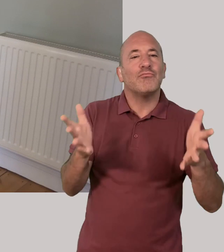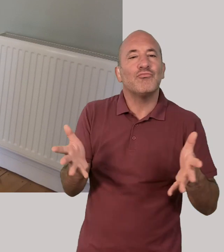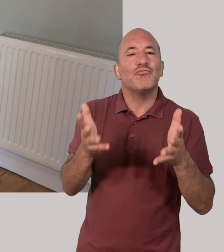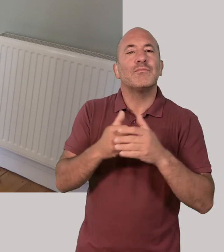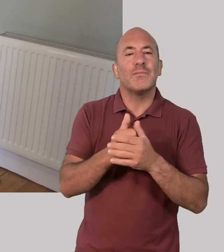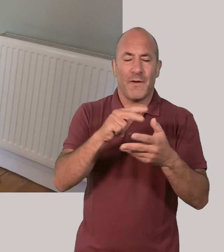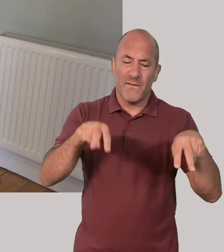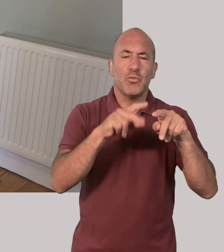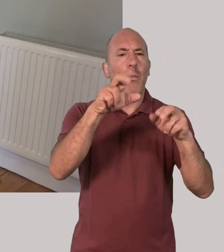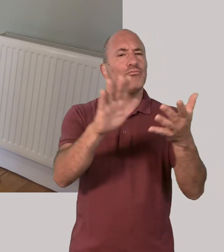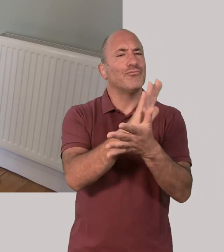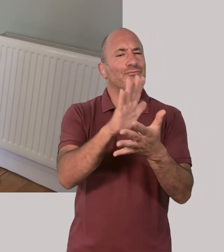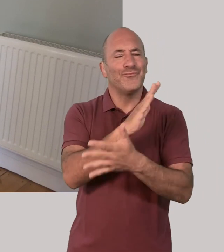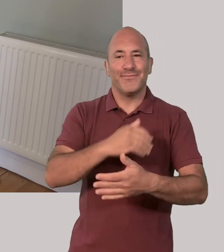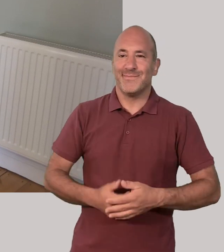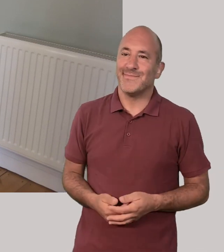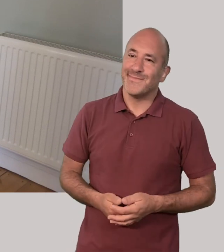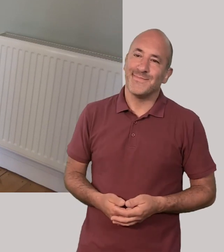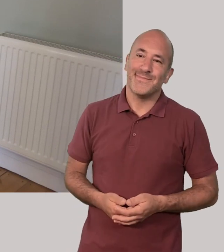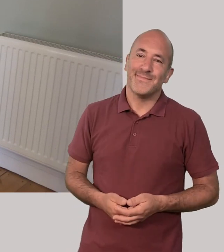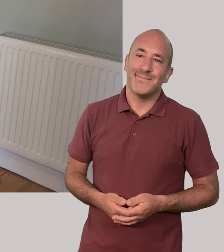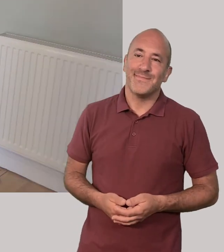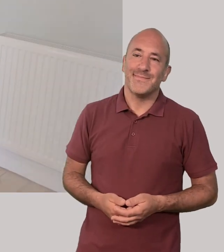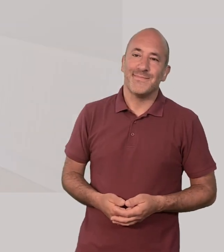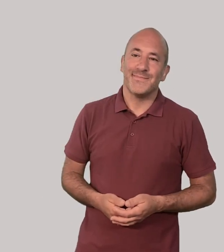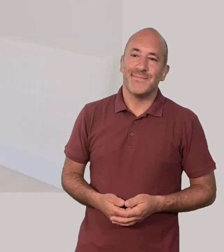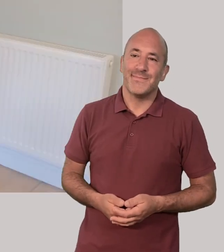gently. Hope you enjoy the videos.